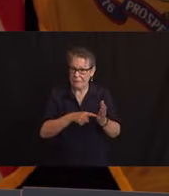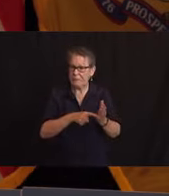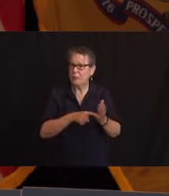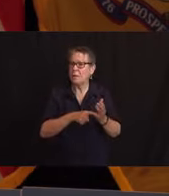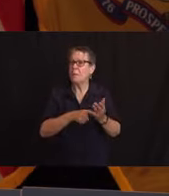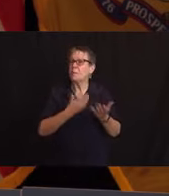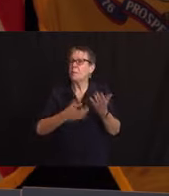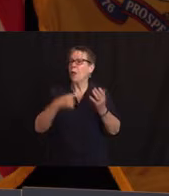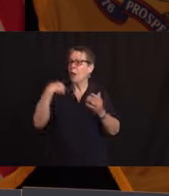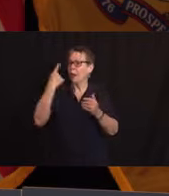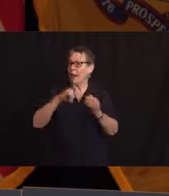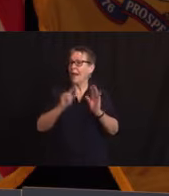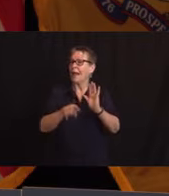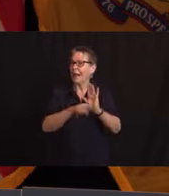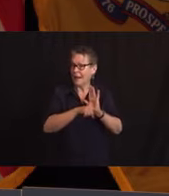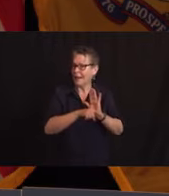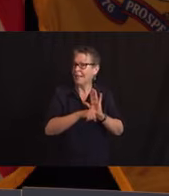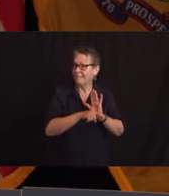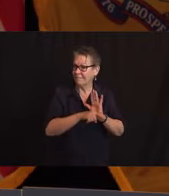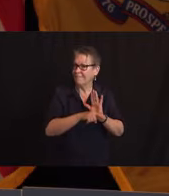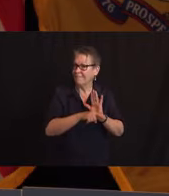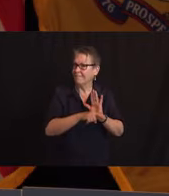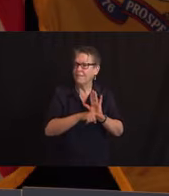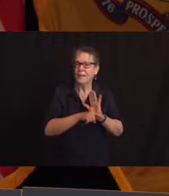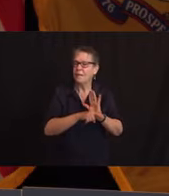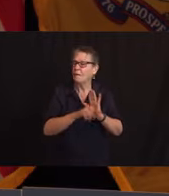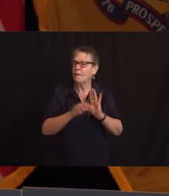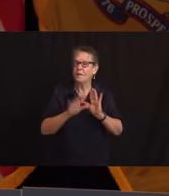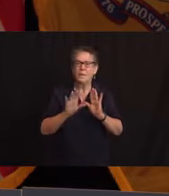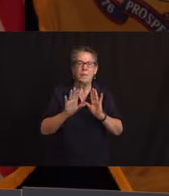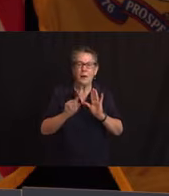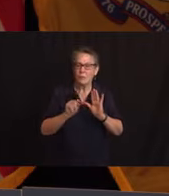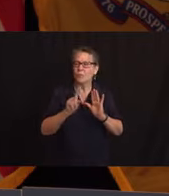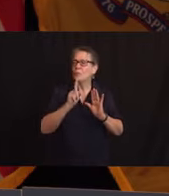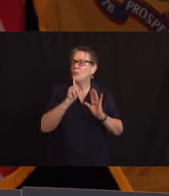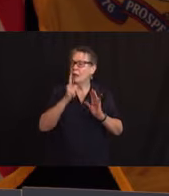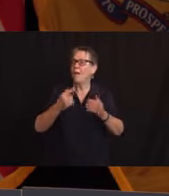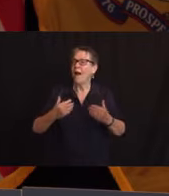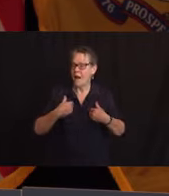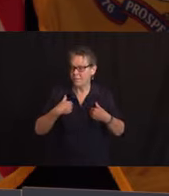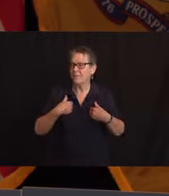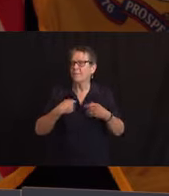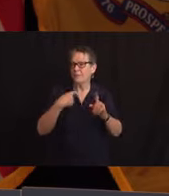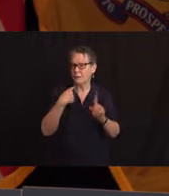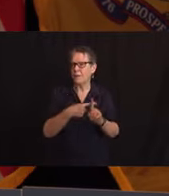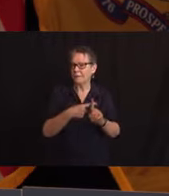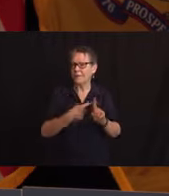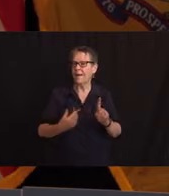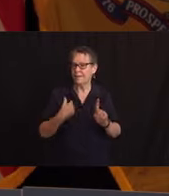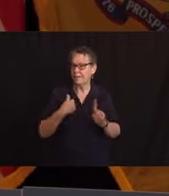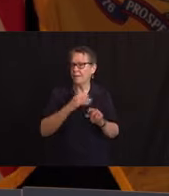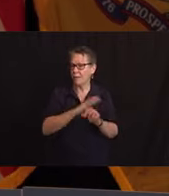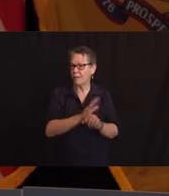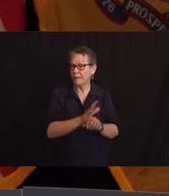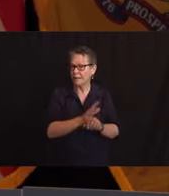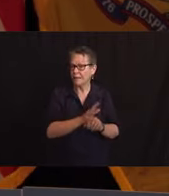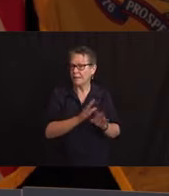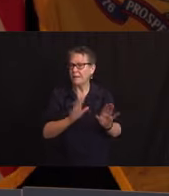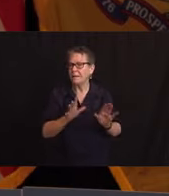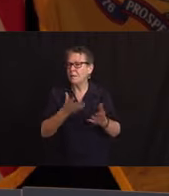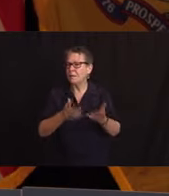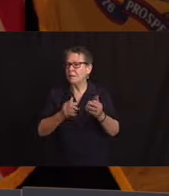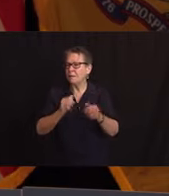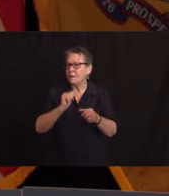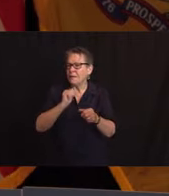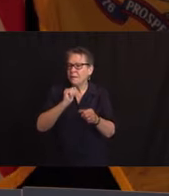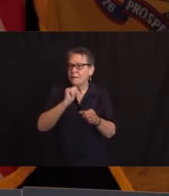that might say that you were negative, even though you might be just be turning positive and just might not have enough virus that that test would be